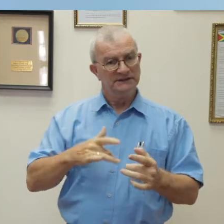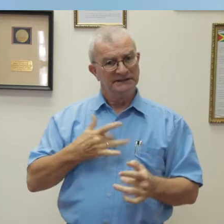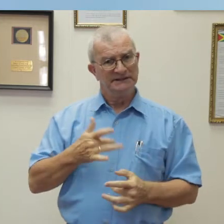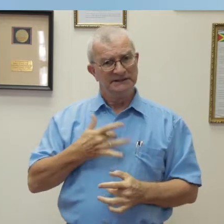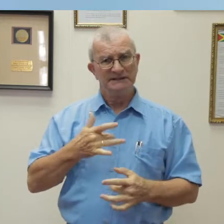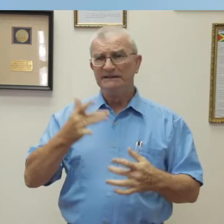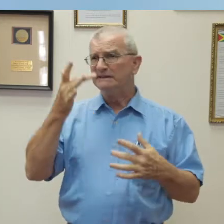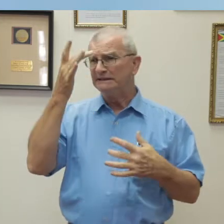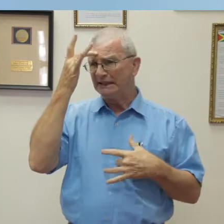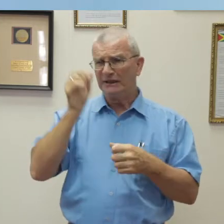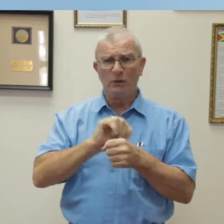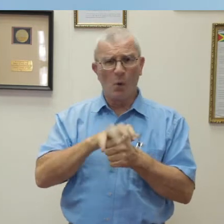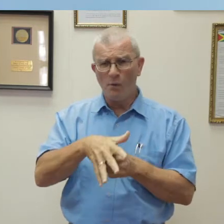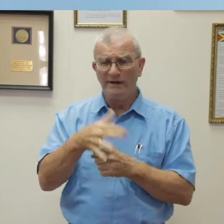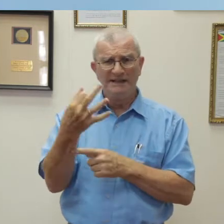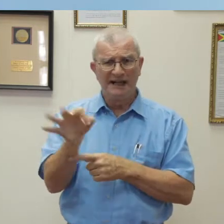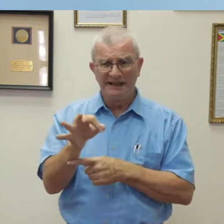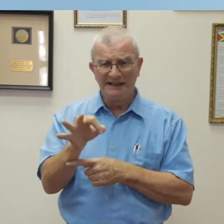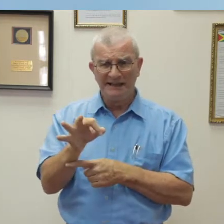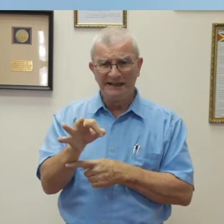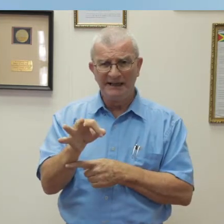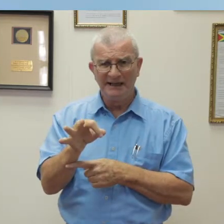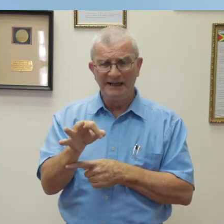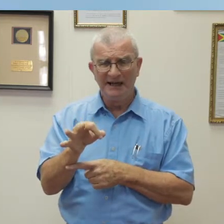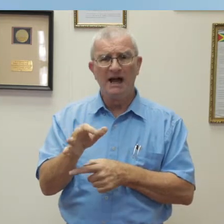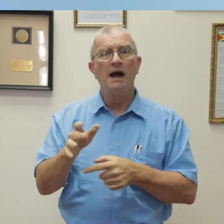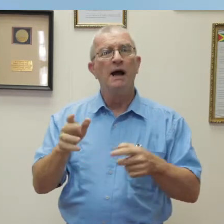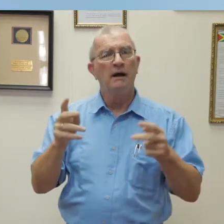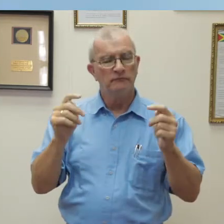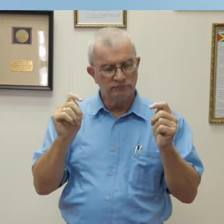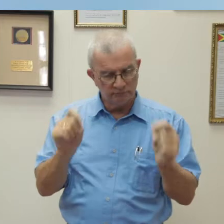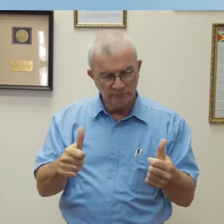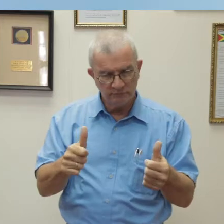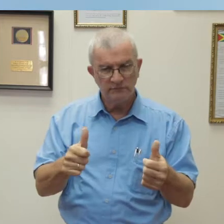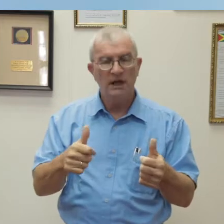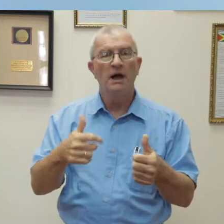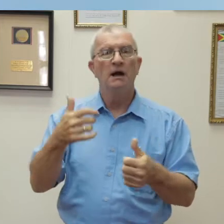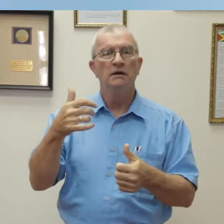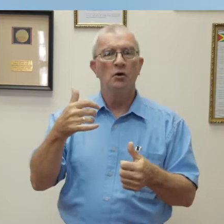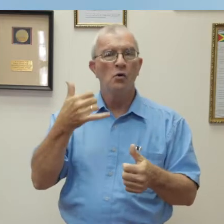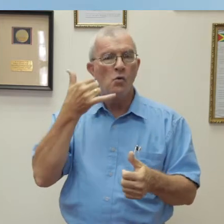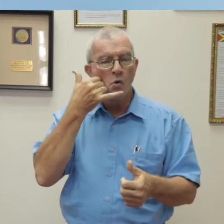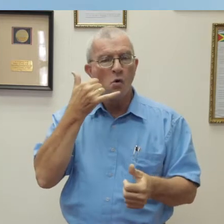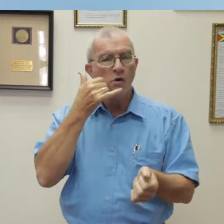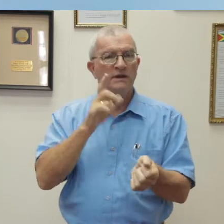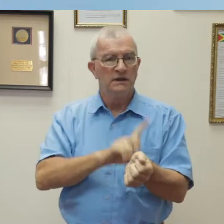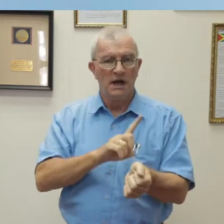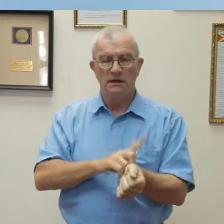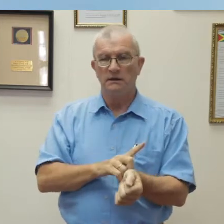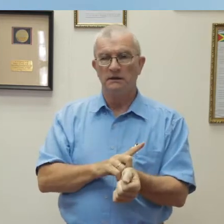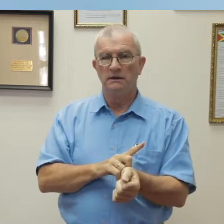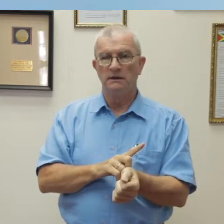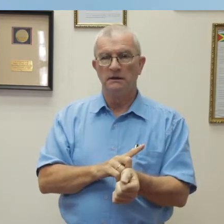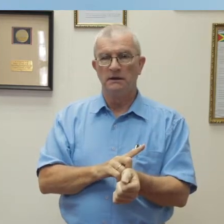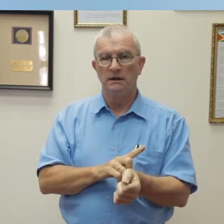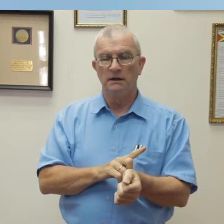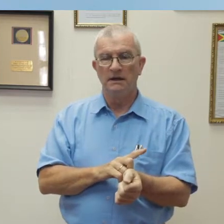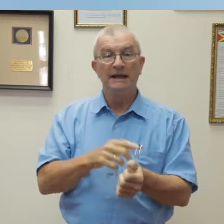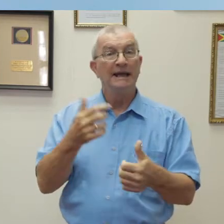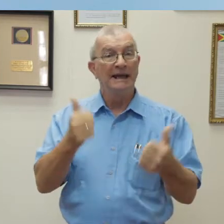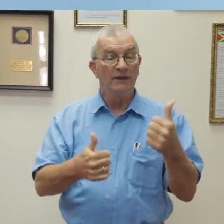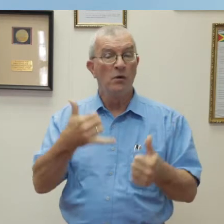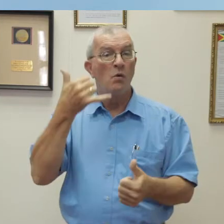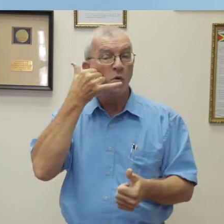COVID-19, please do act promptly and seek medical assistance via our hotline,